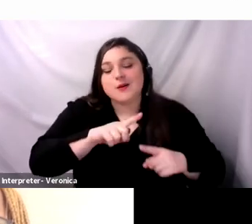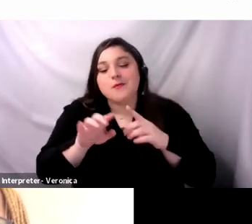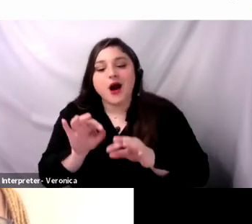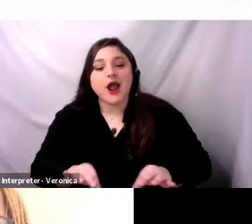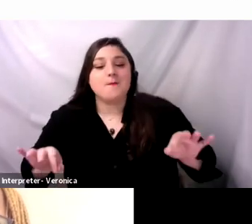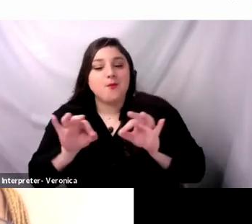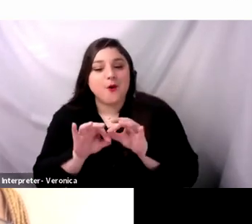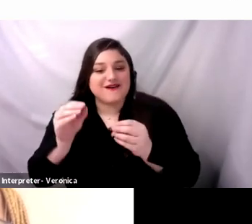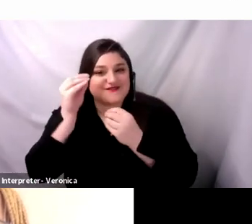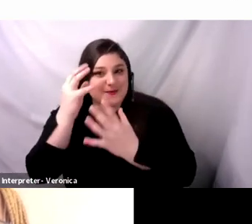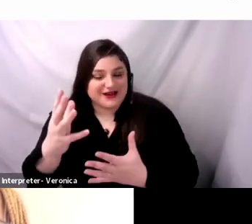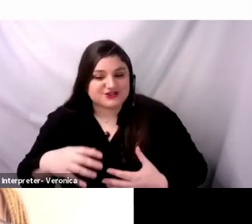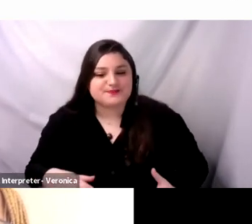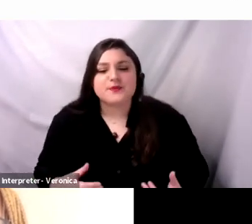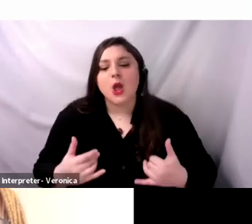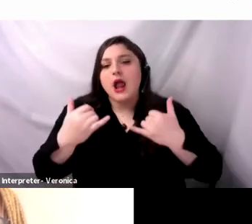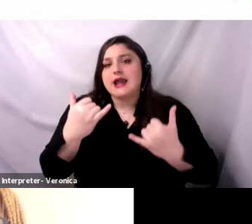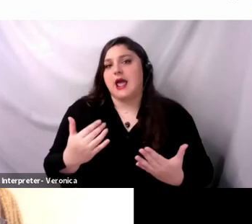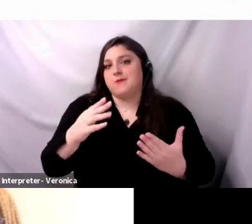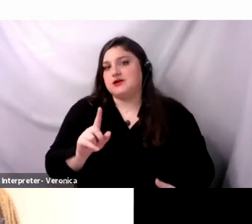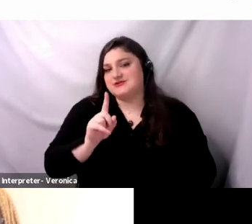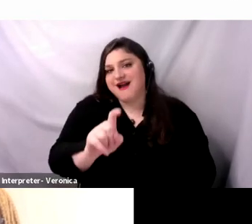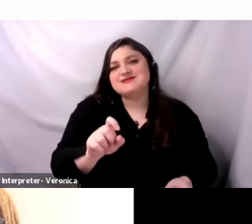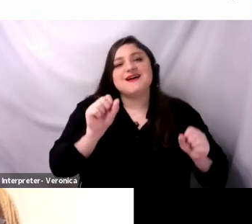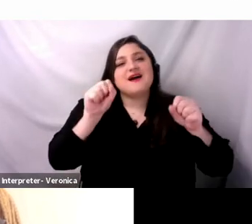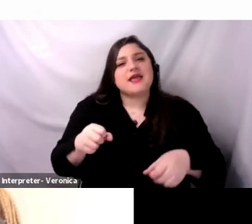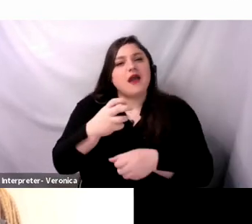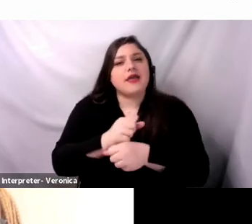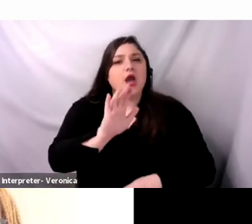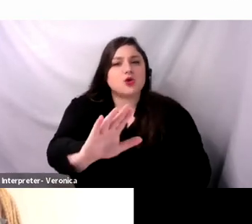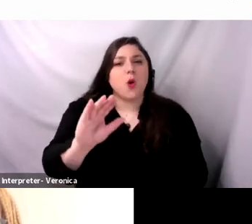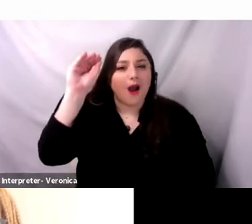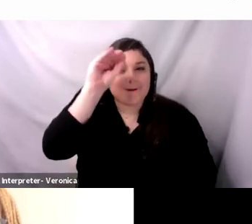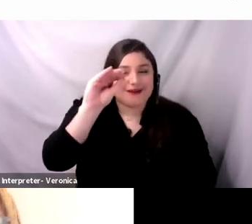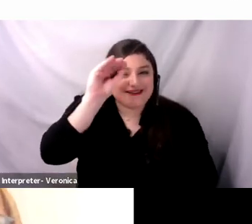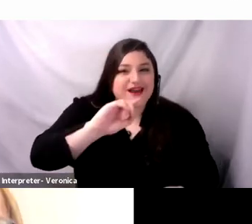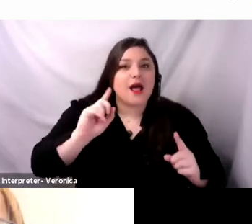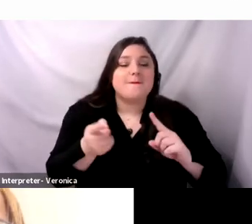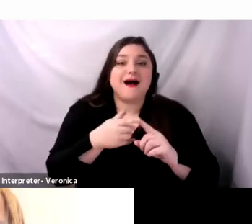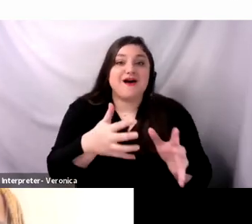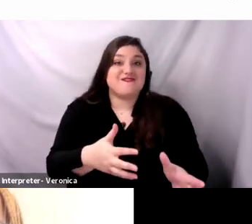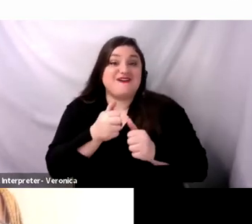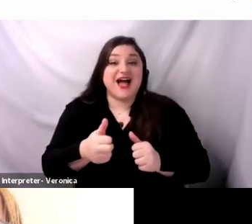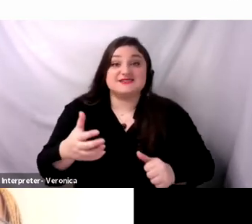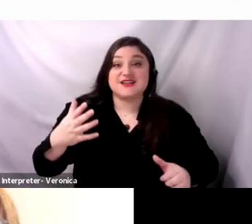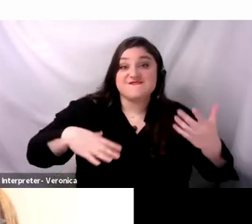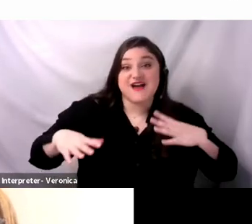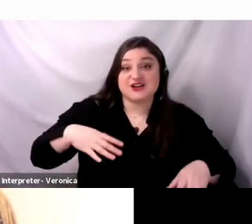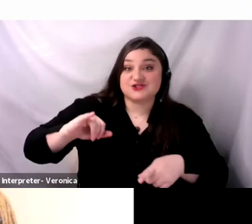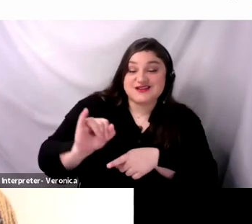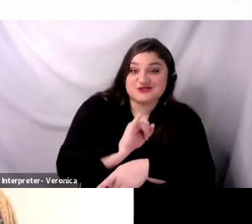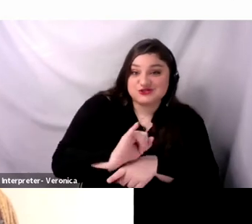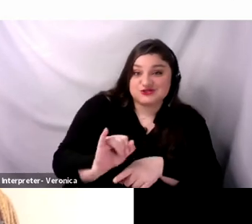Can we hear your opinions on how the fast fashion industry and in general convenience in fashion